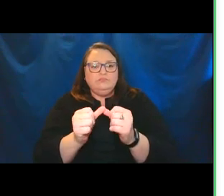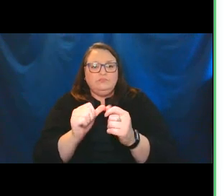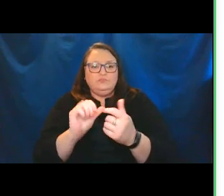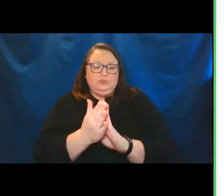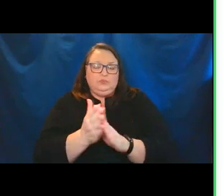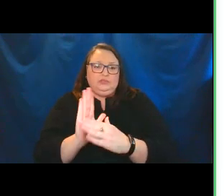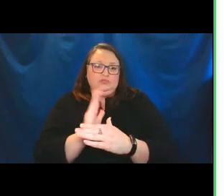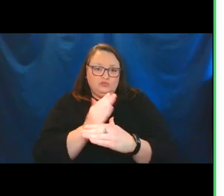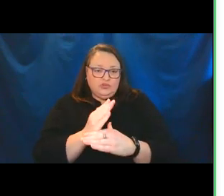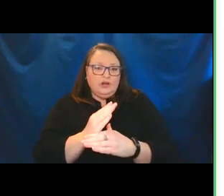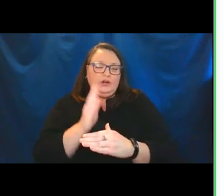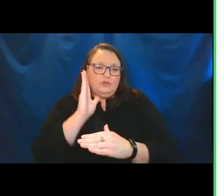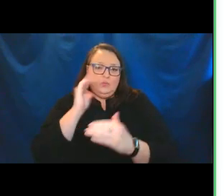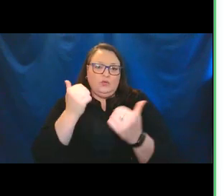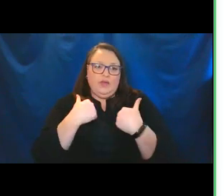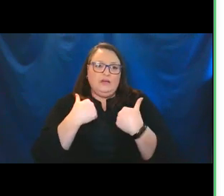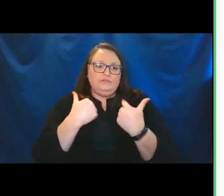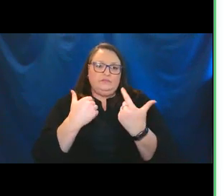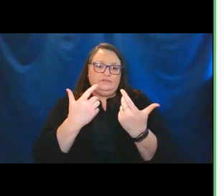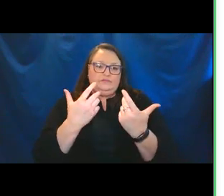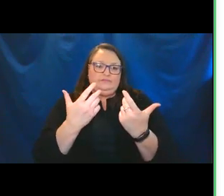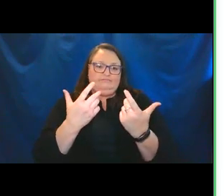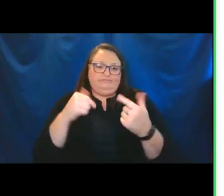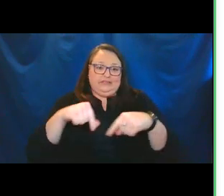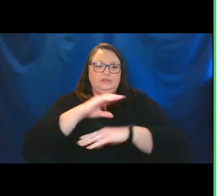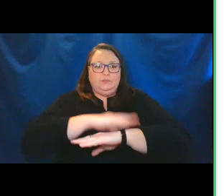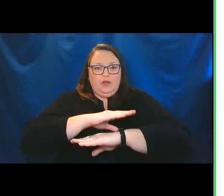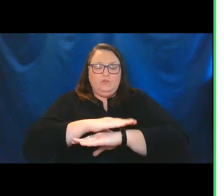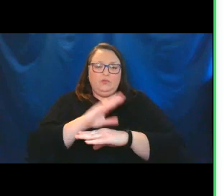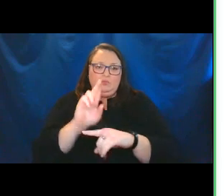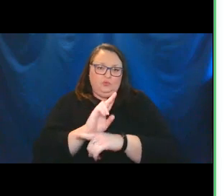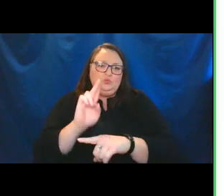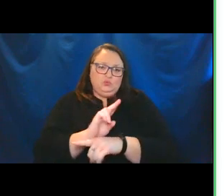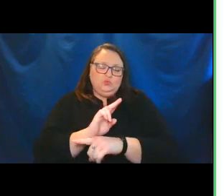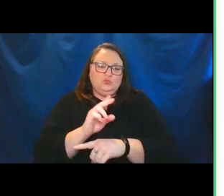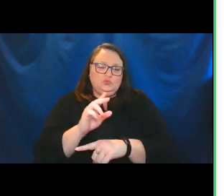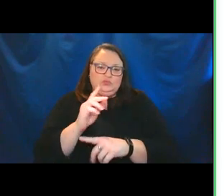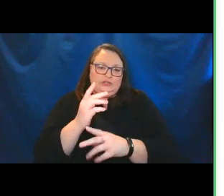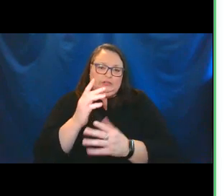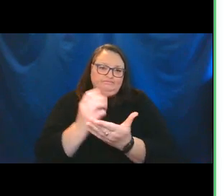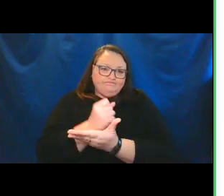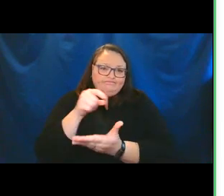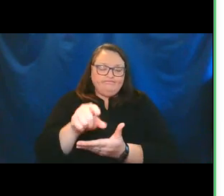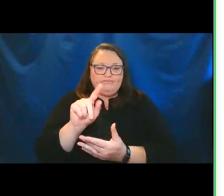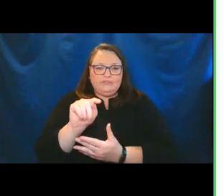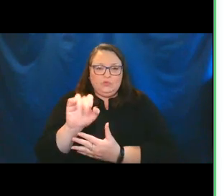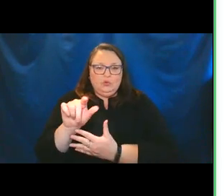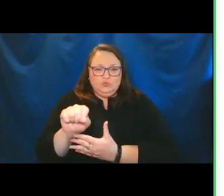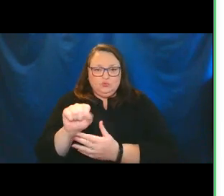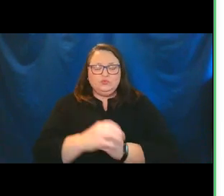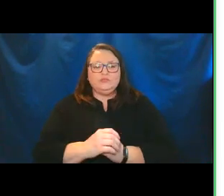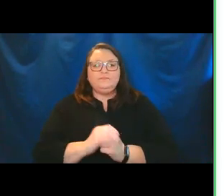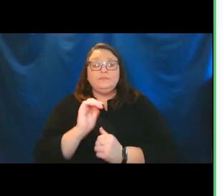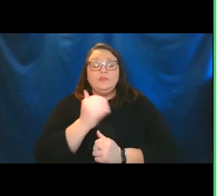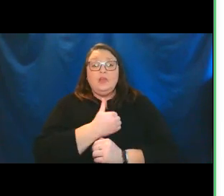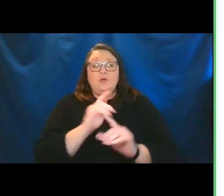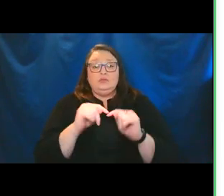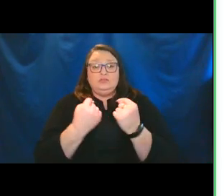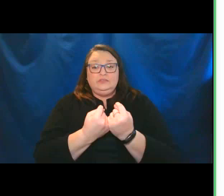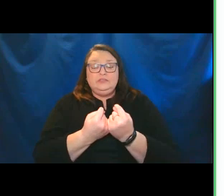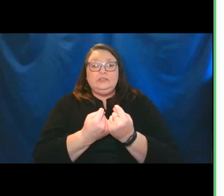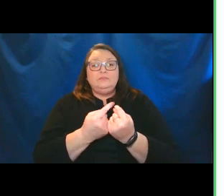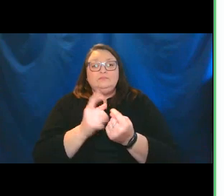moving forward. And so our team is committed to working with you to document and share your